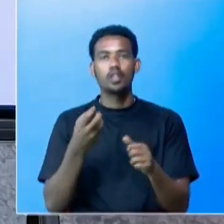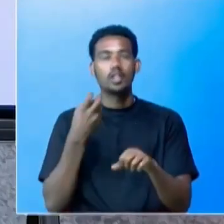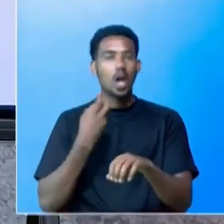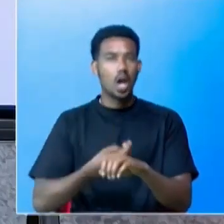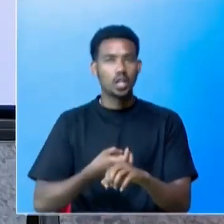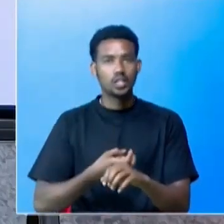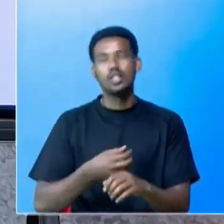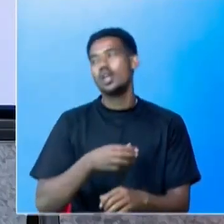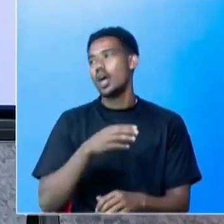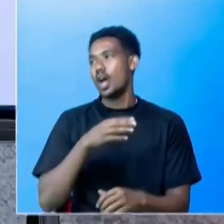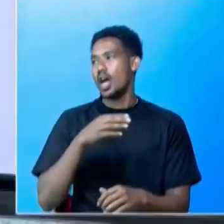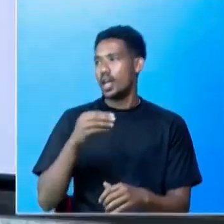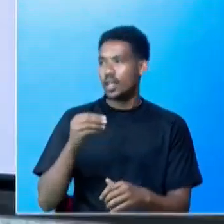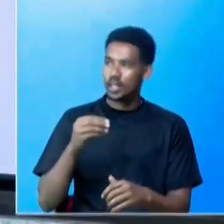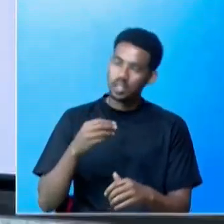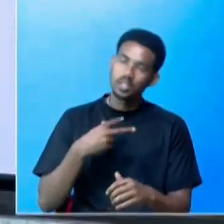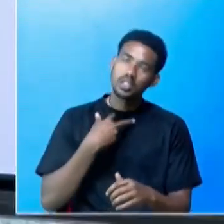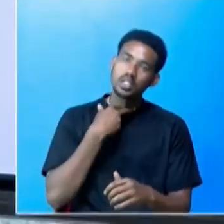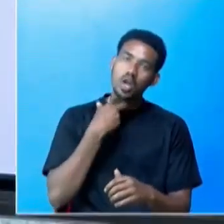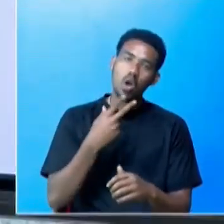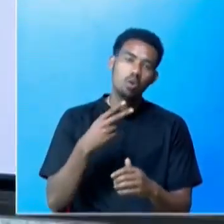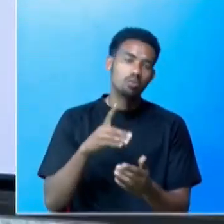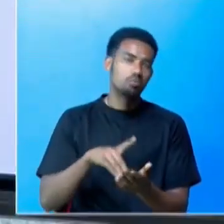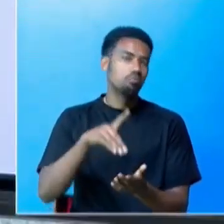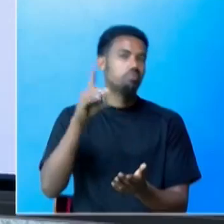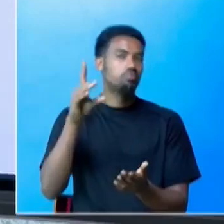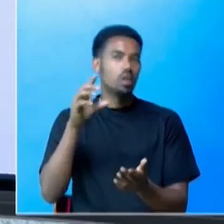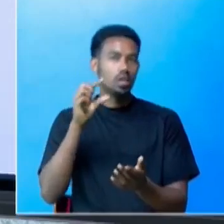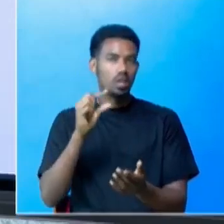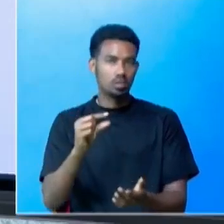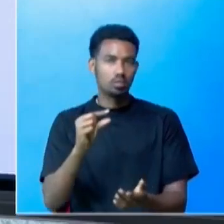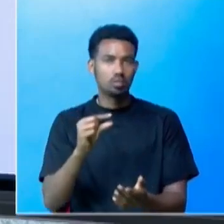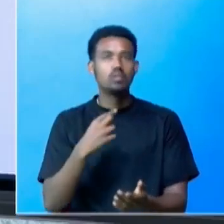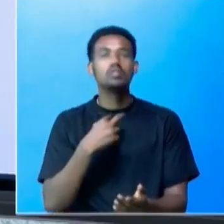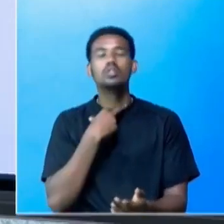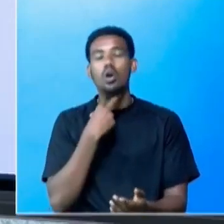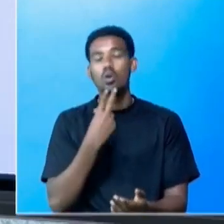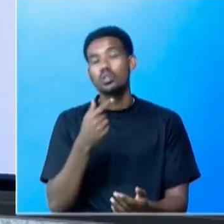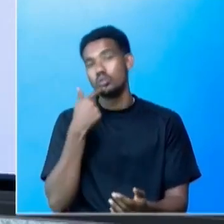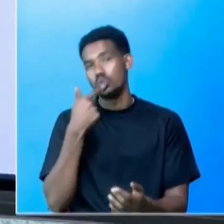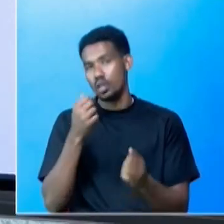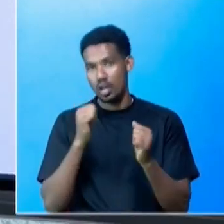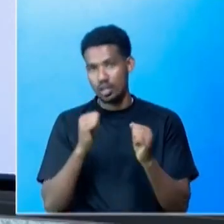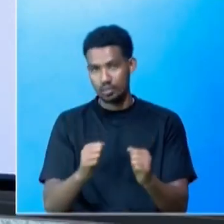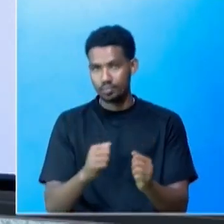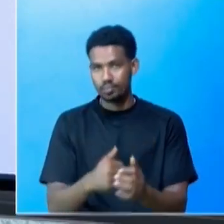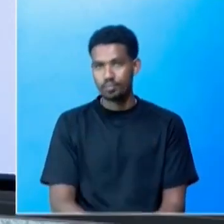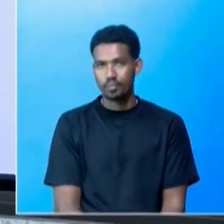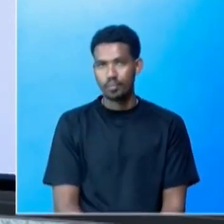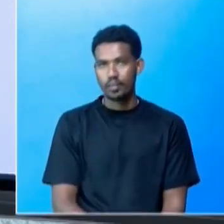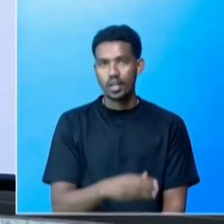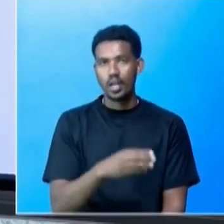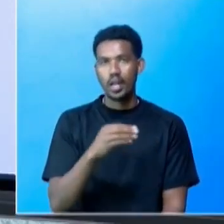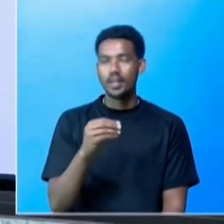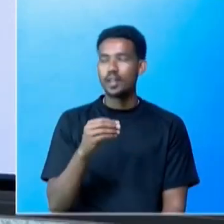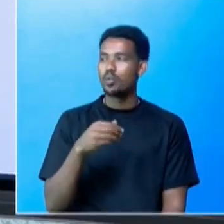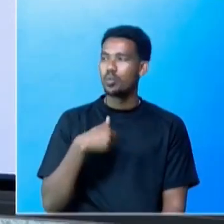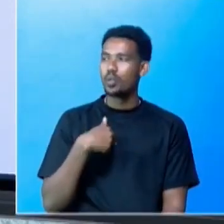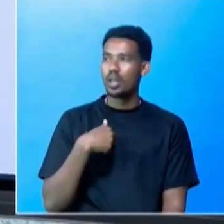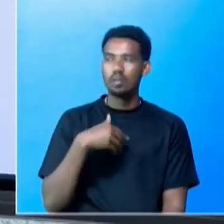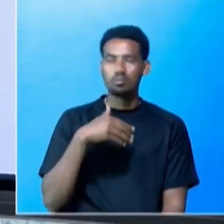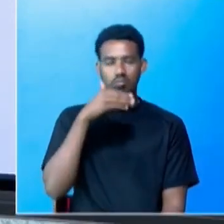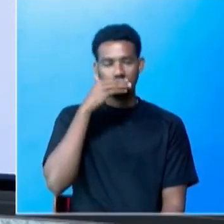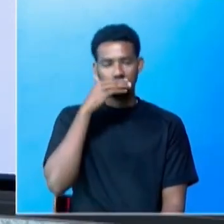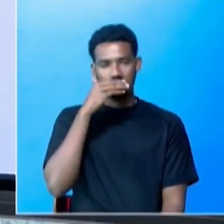sound, loud and easily soft. And also when we come to smell, we can use